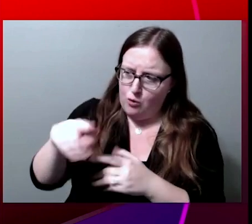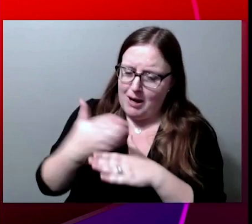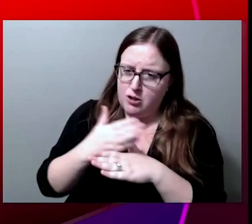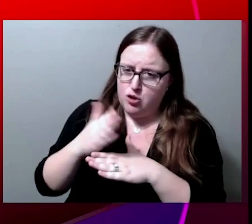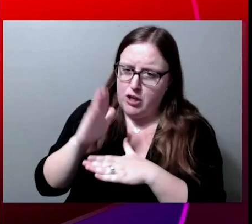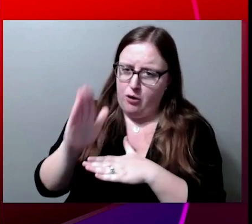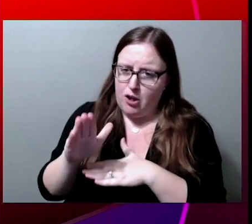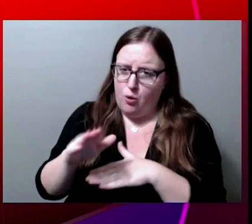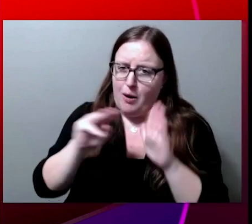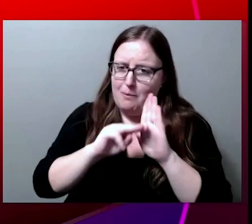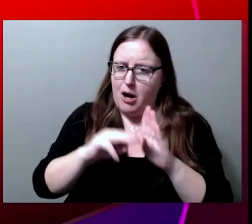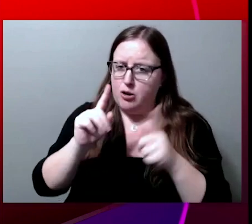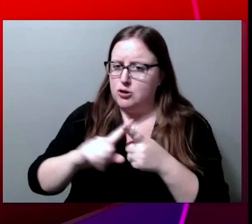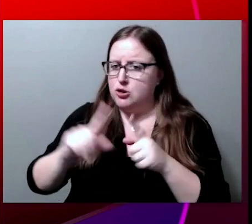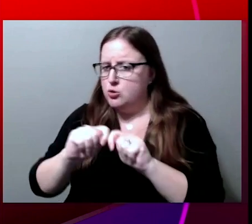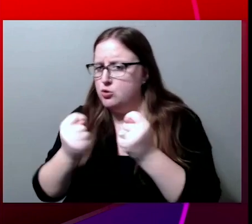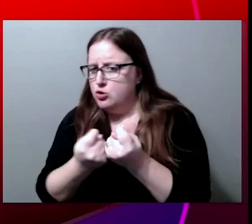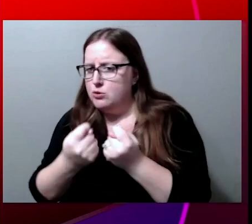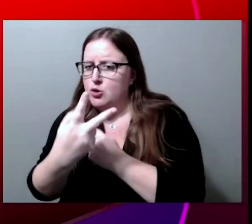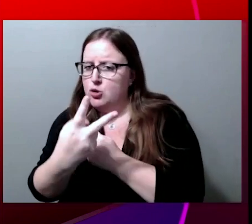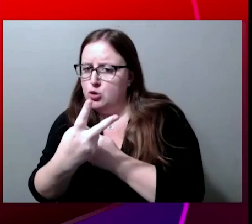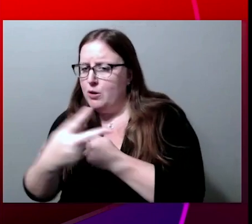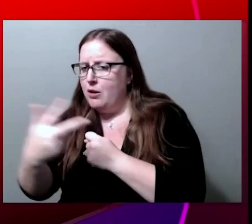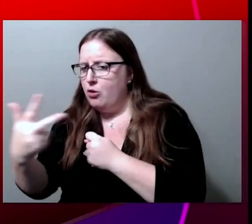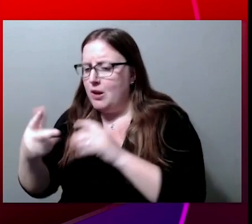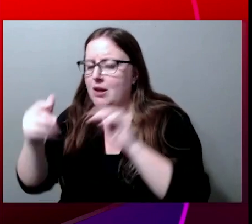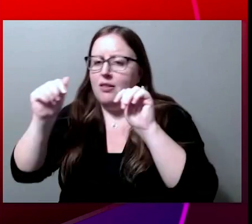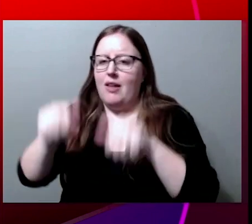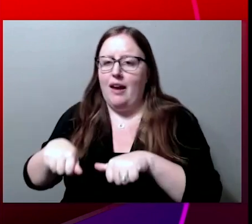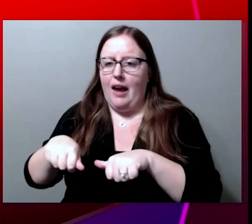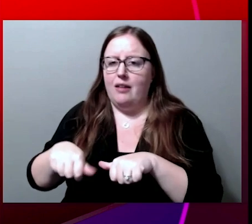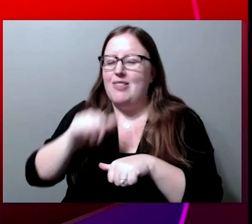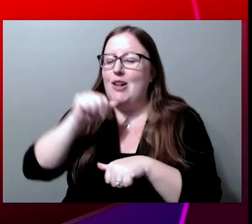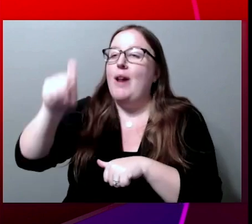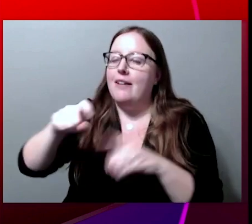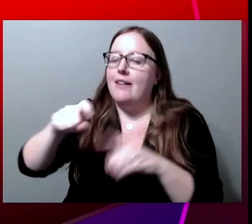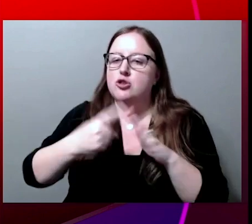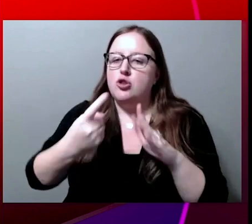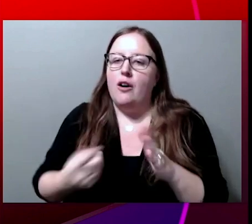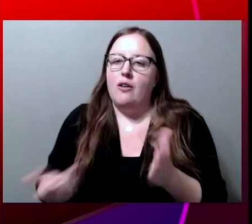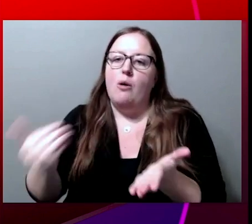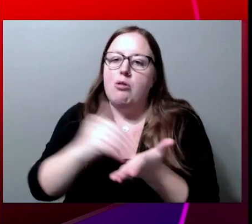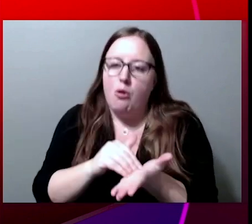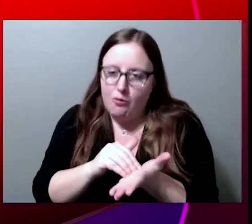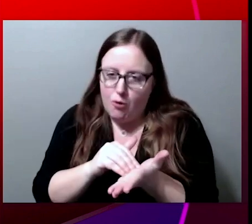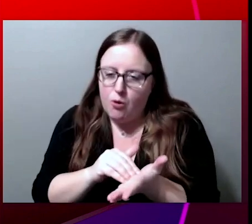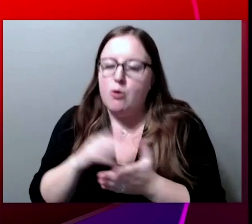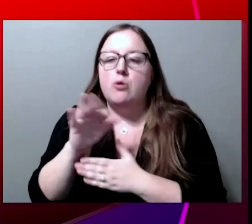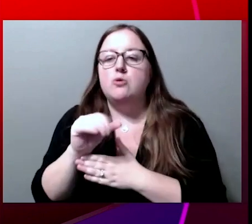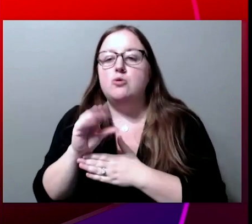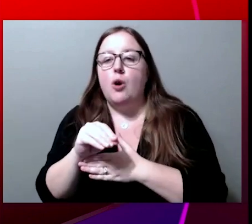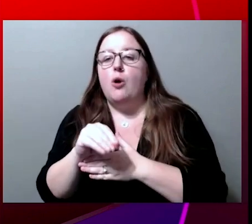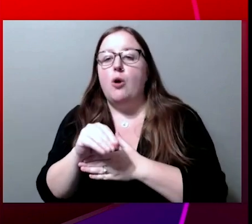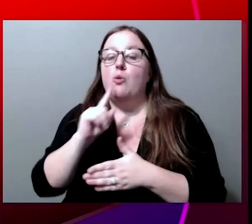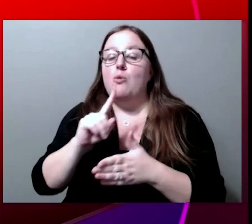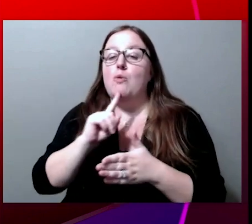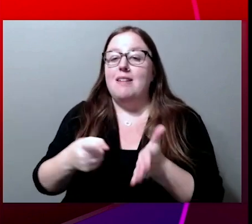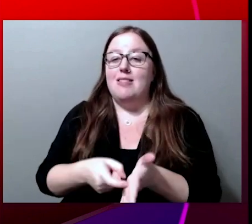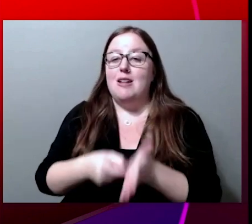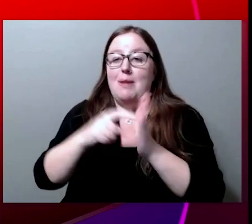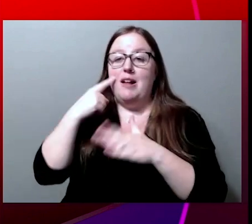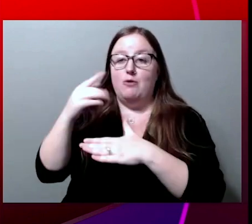models to team 2 and 3 so that they can, they don't need to start from the scratch. So that's where the demand of sharing